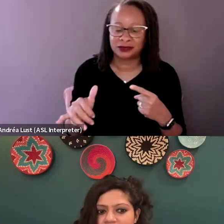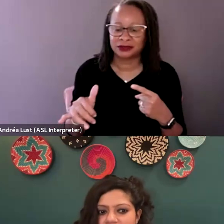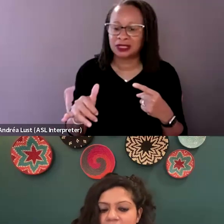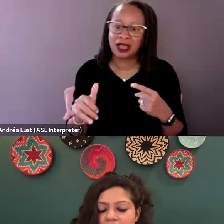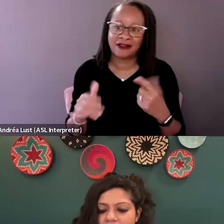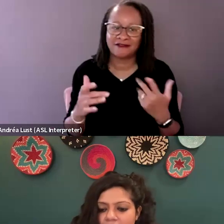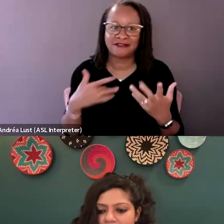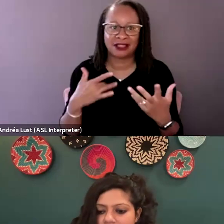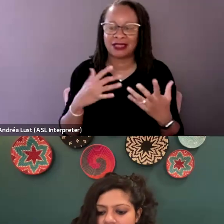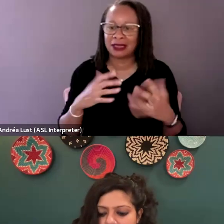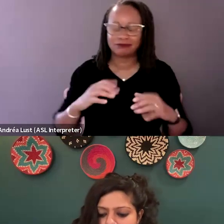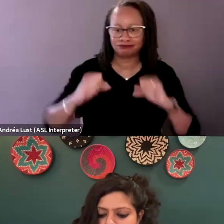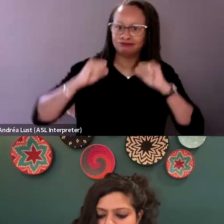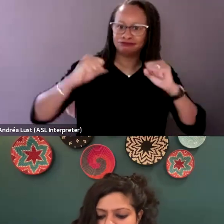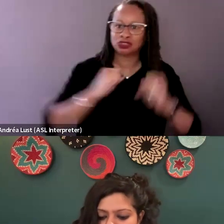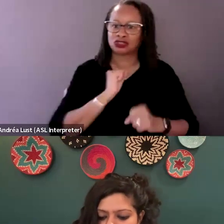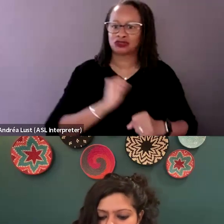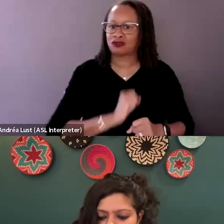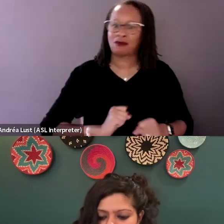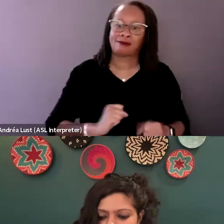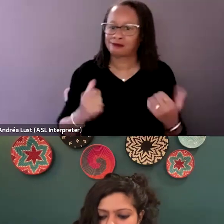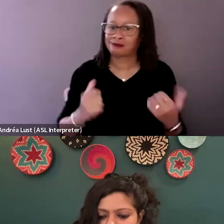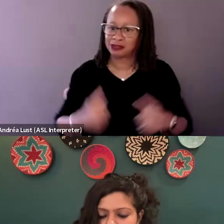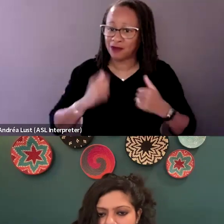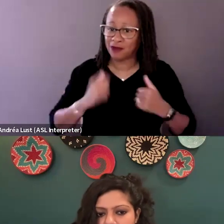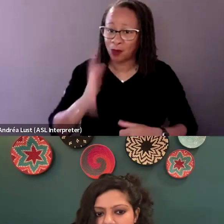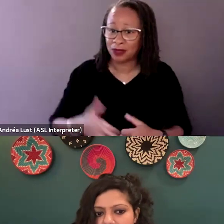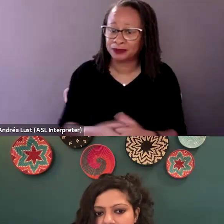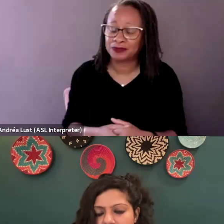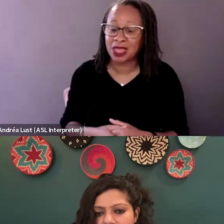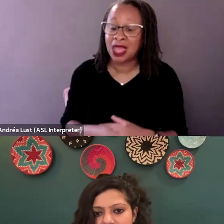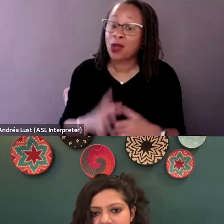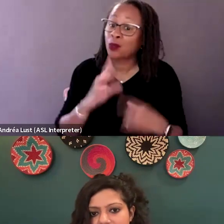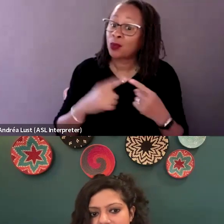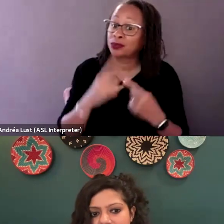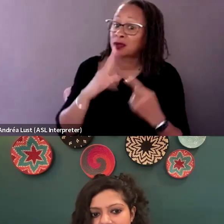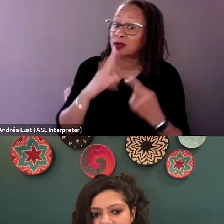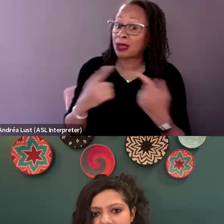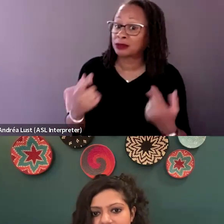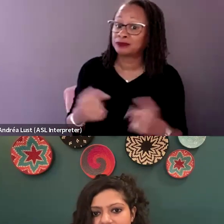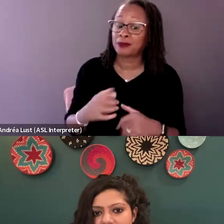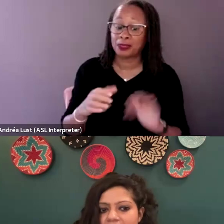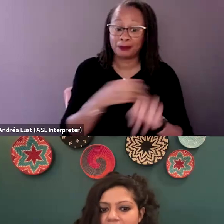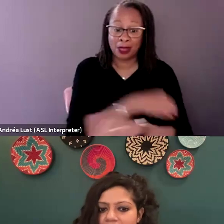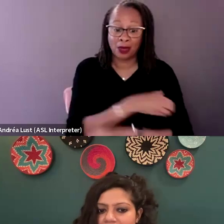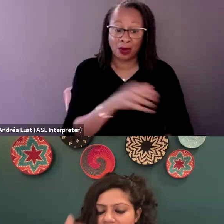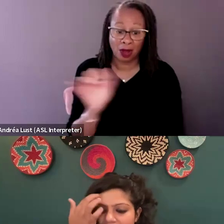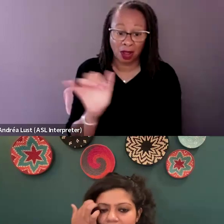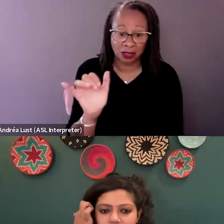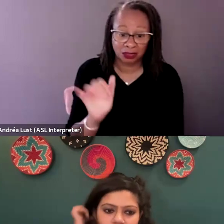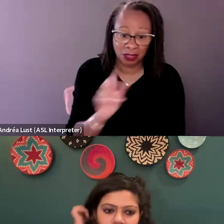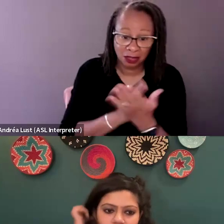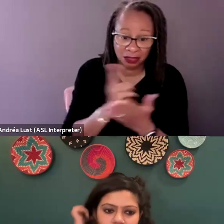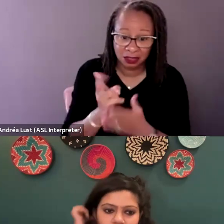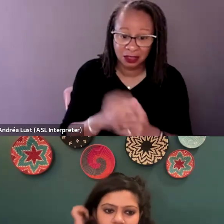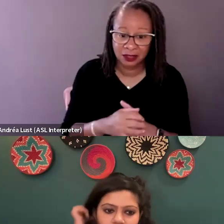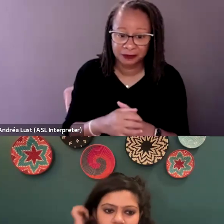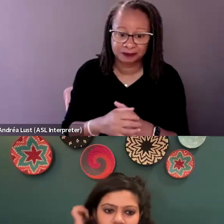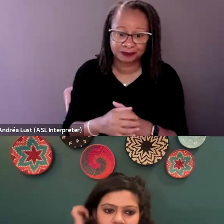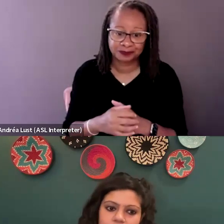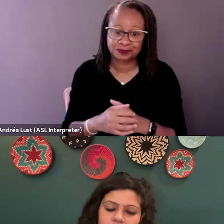was no editorial input from them required, because they don't know what we're talking about most of the time. But I don't